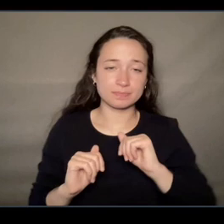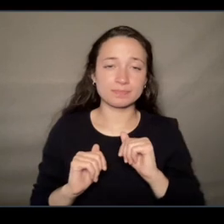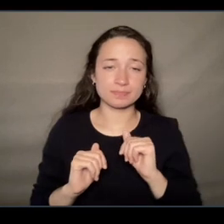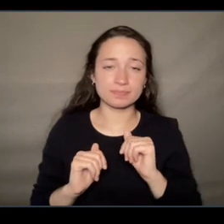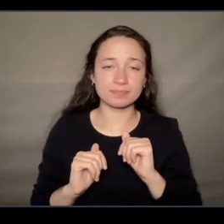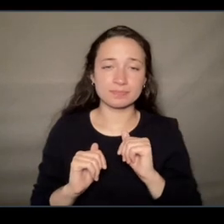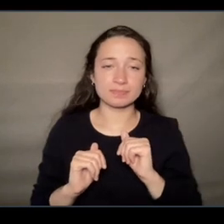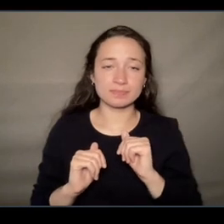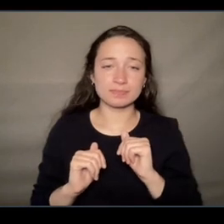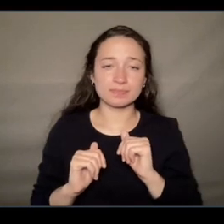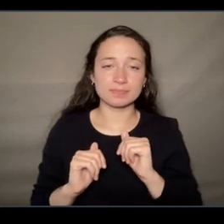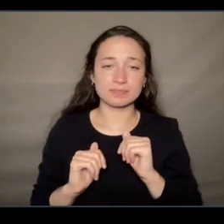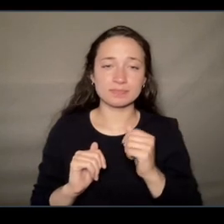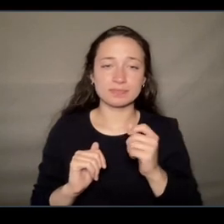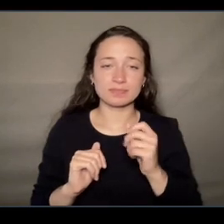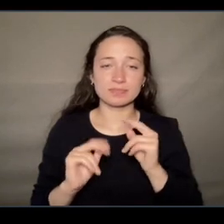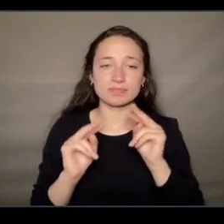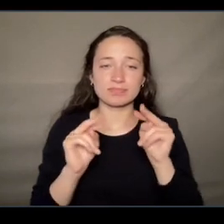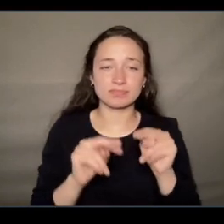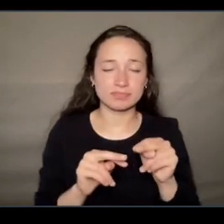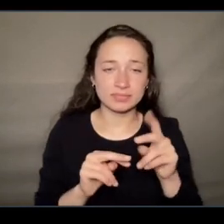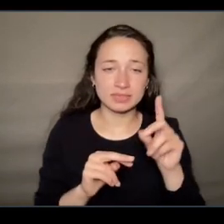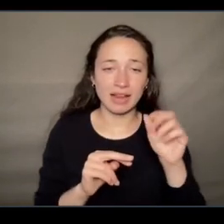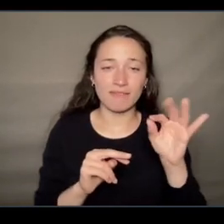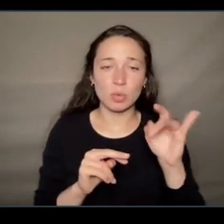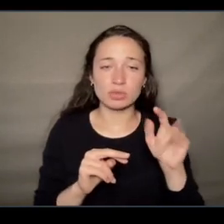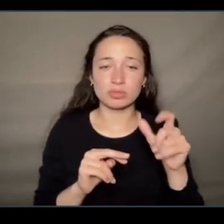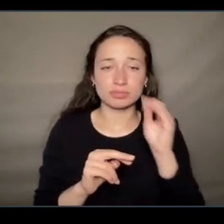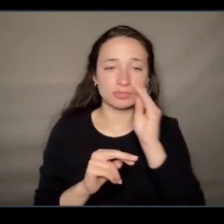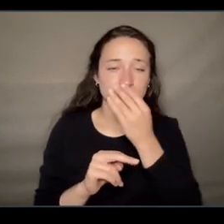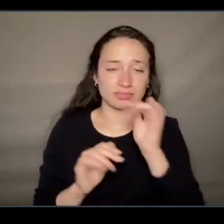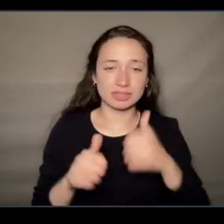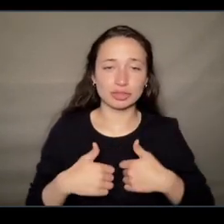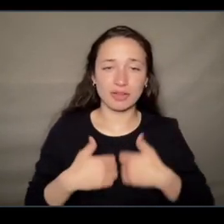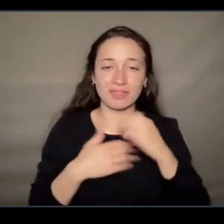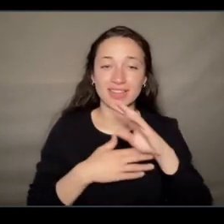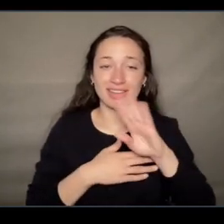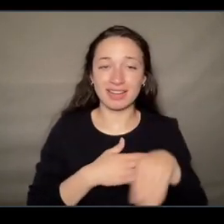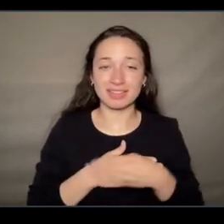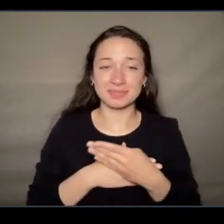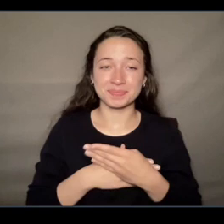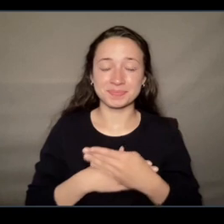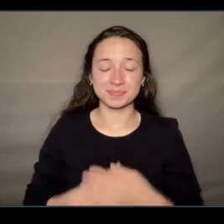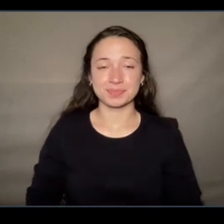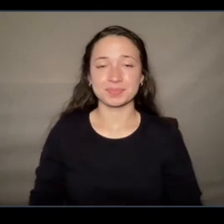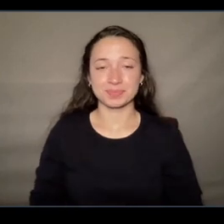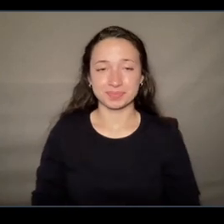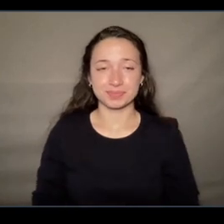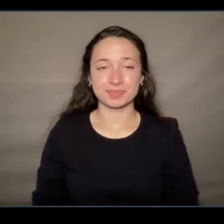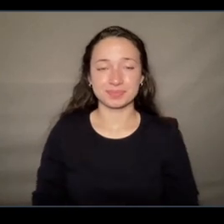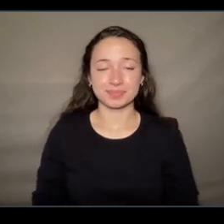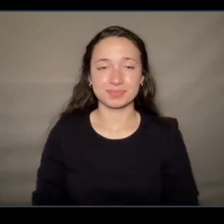in stride and bent to daffodils that survived the night.